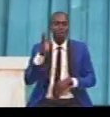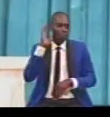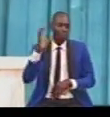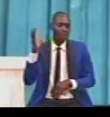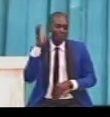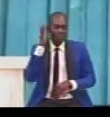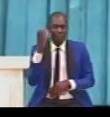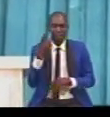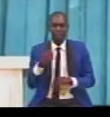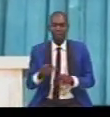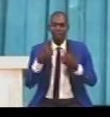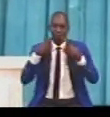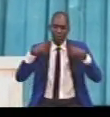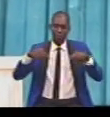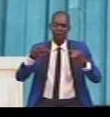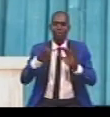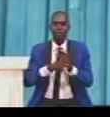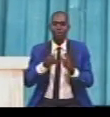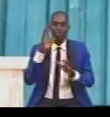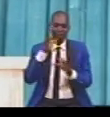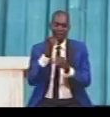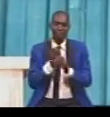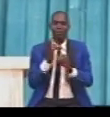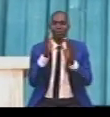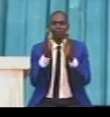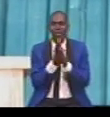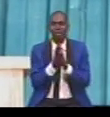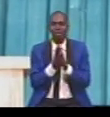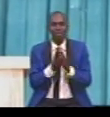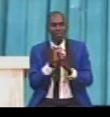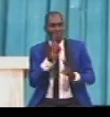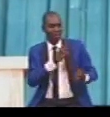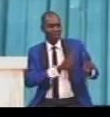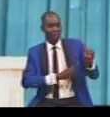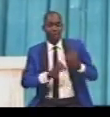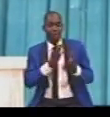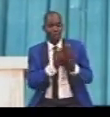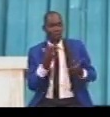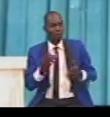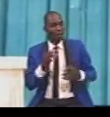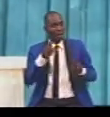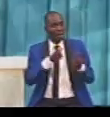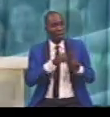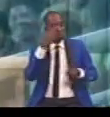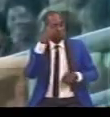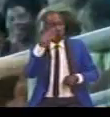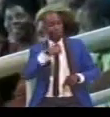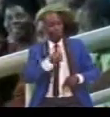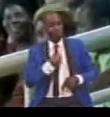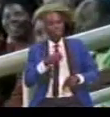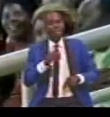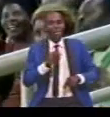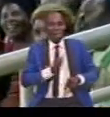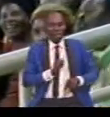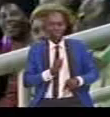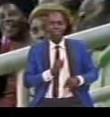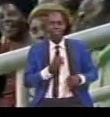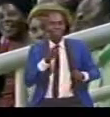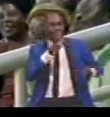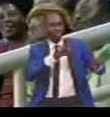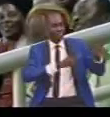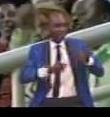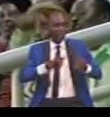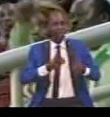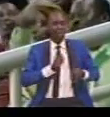pronouncement. You will receive prayer. Tell somebody, as for me, I'm just waiting to testify tonight. Tell somebody like